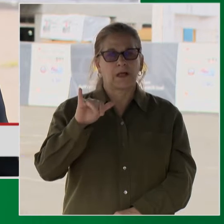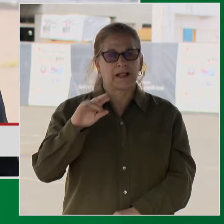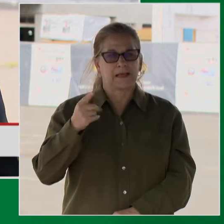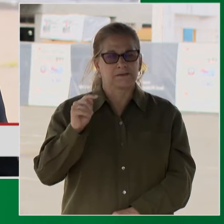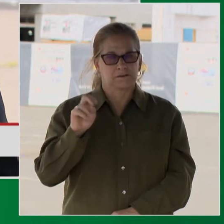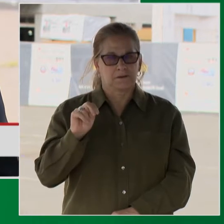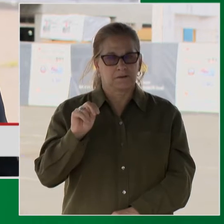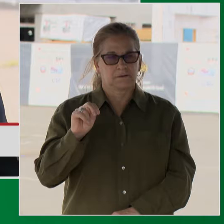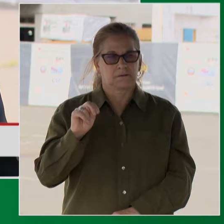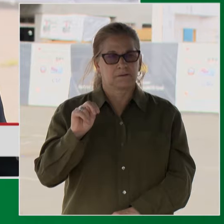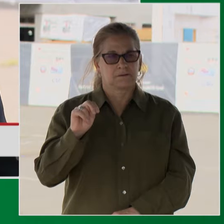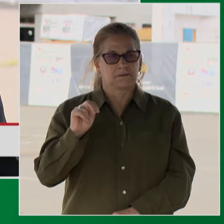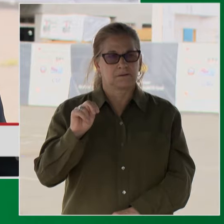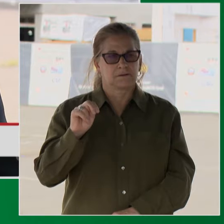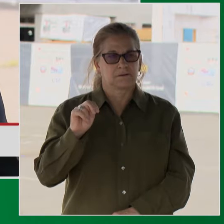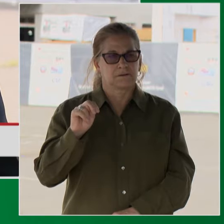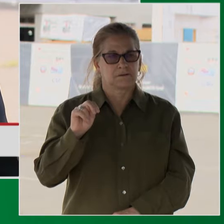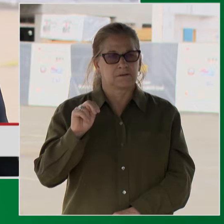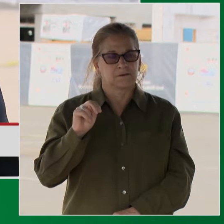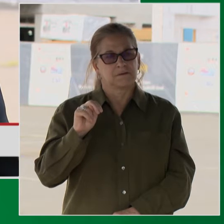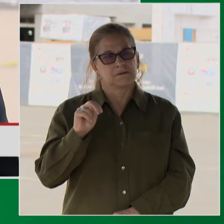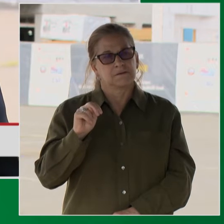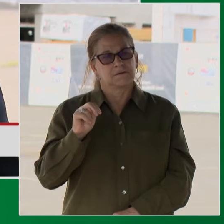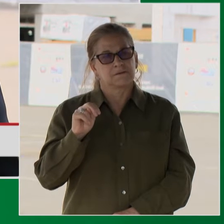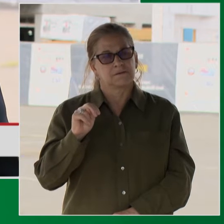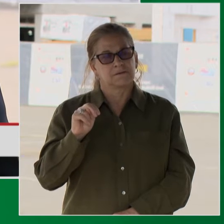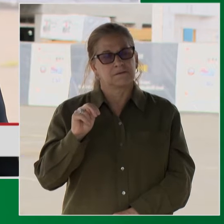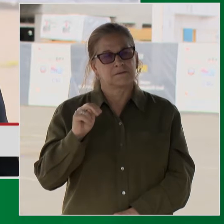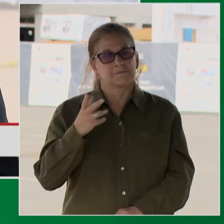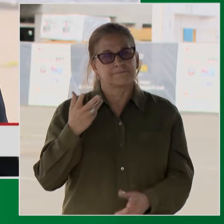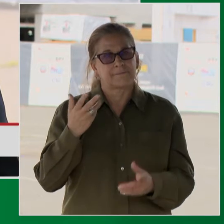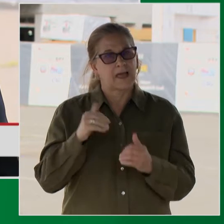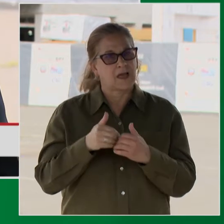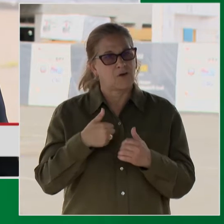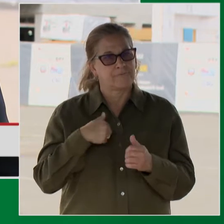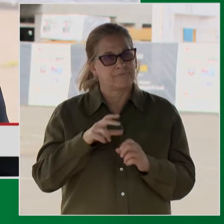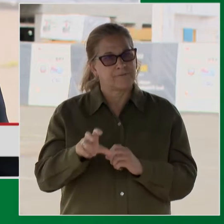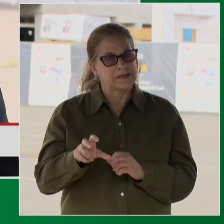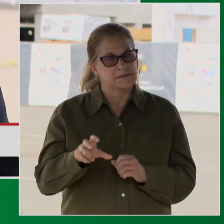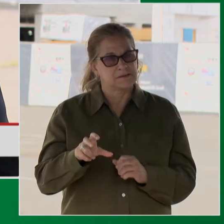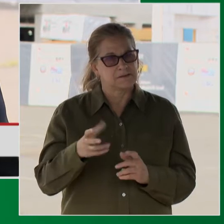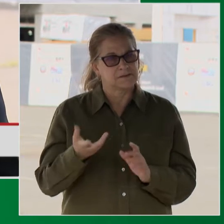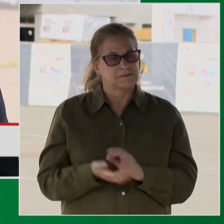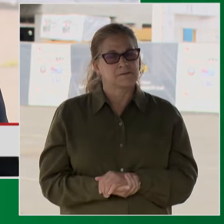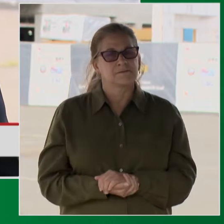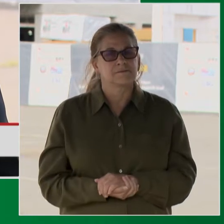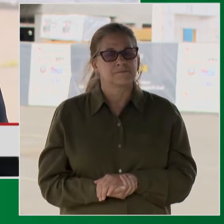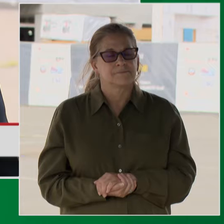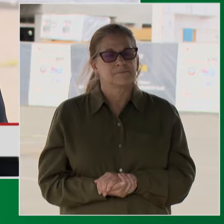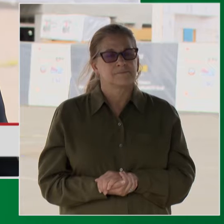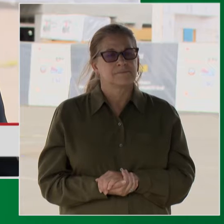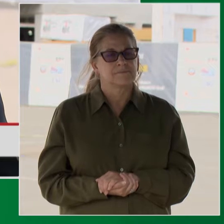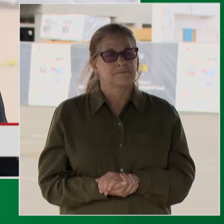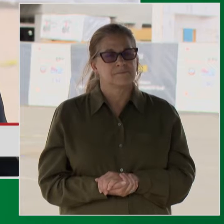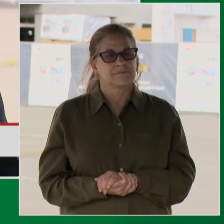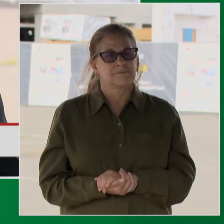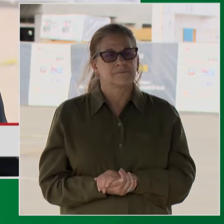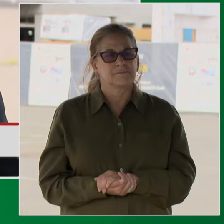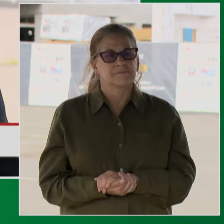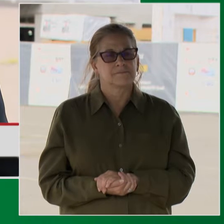situate that site. But in the meantime, we have built, I want to say, over 250 build first units